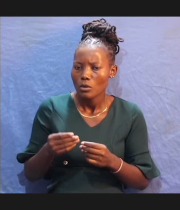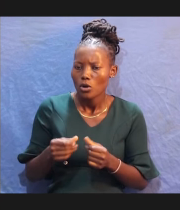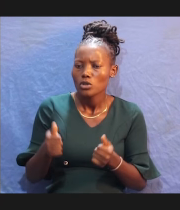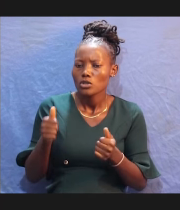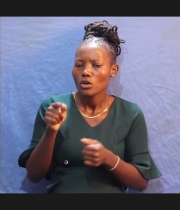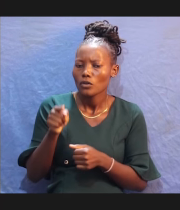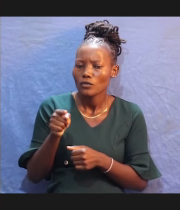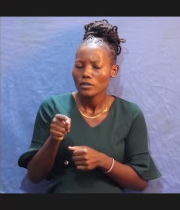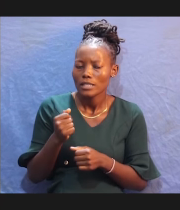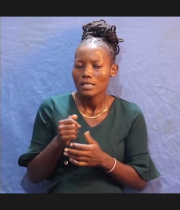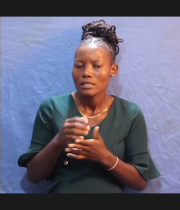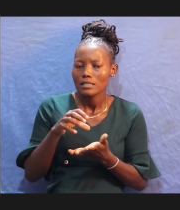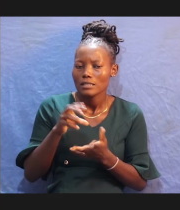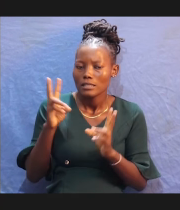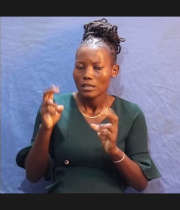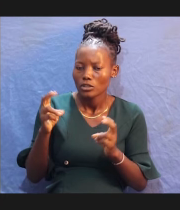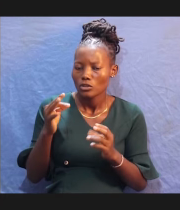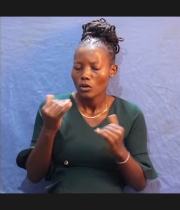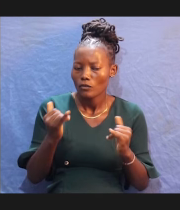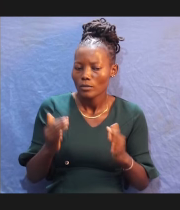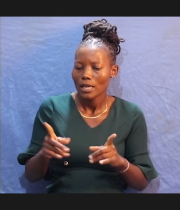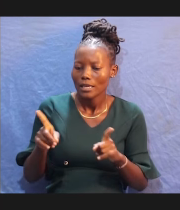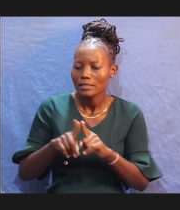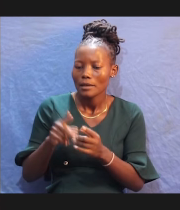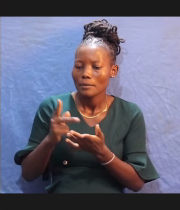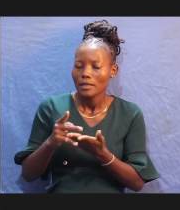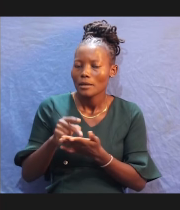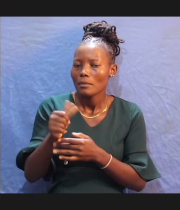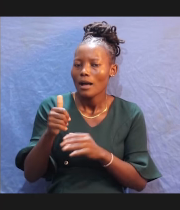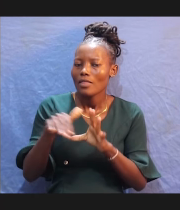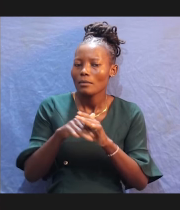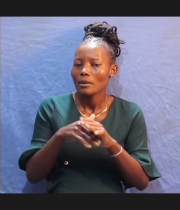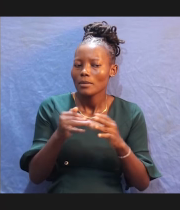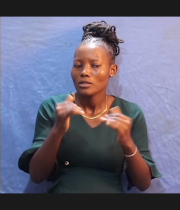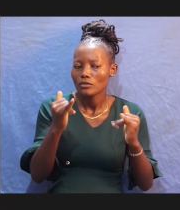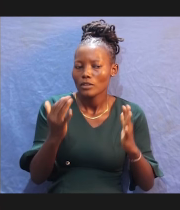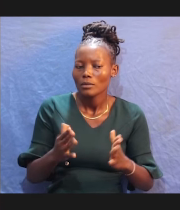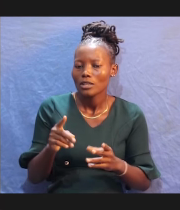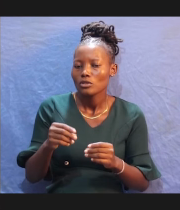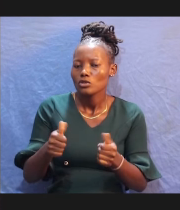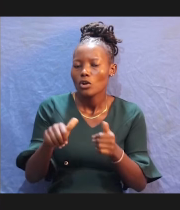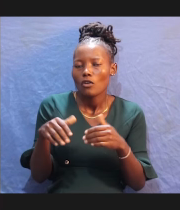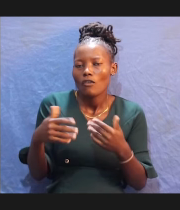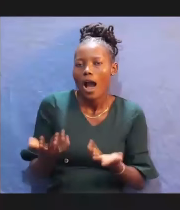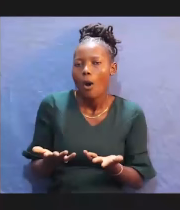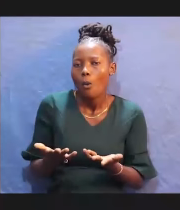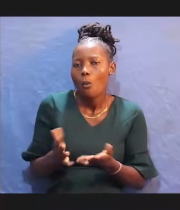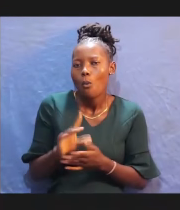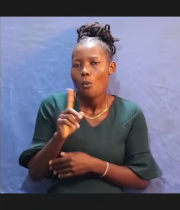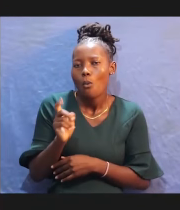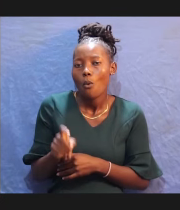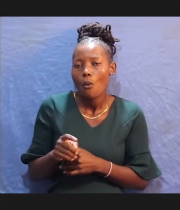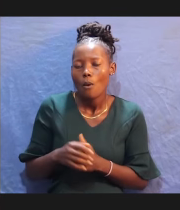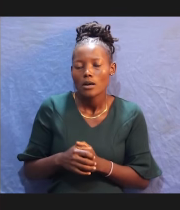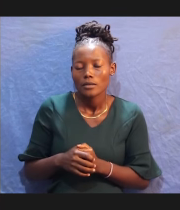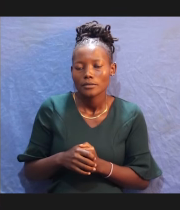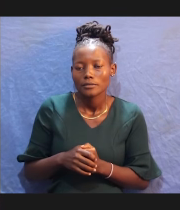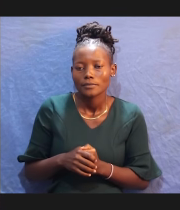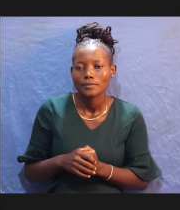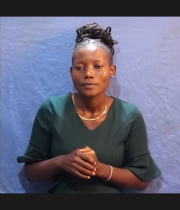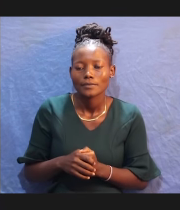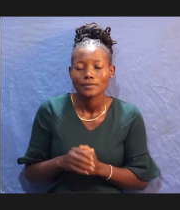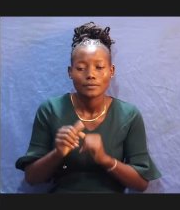these players, but you also want to keep the rest of the team. How do you deal with that? Yeah, so we also in